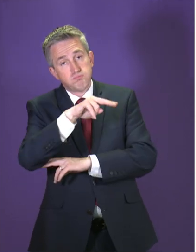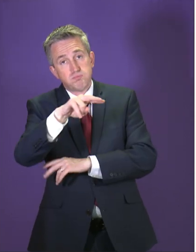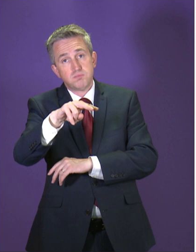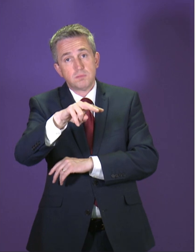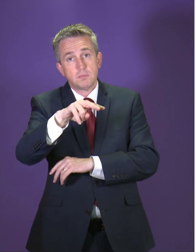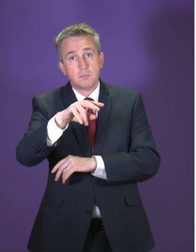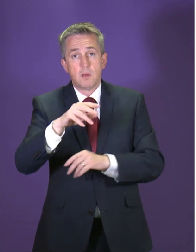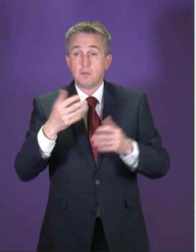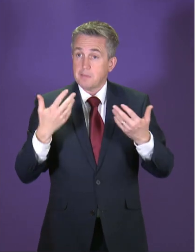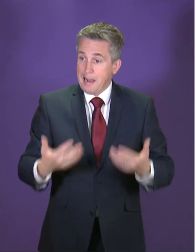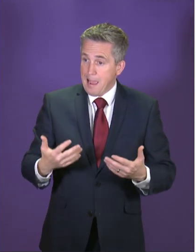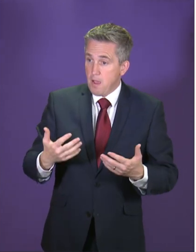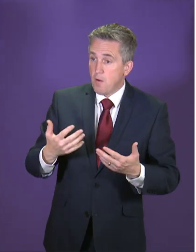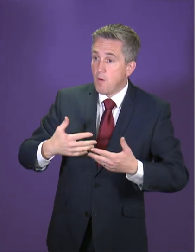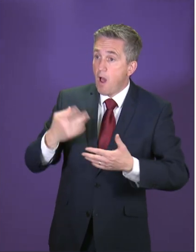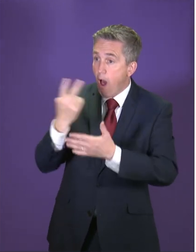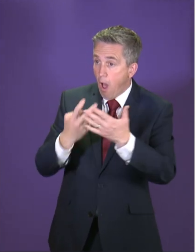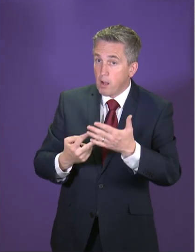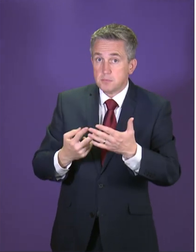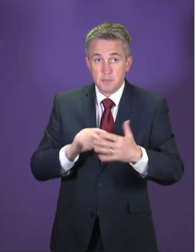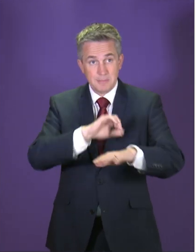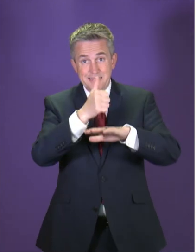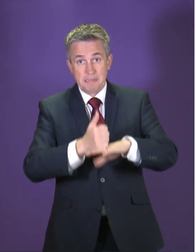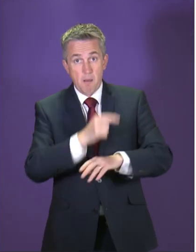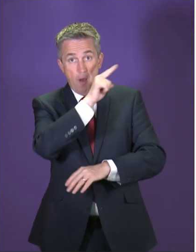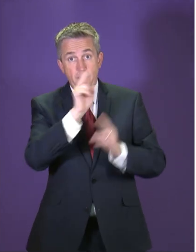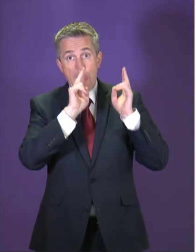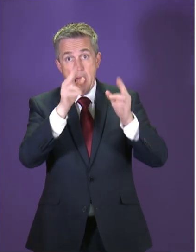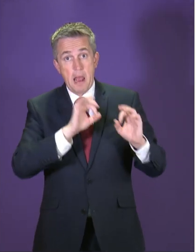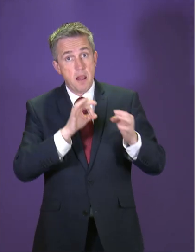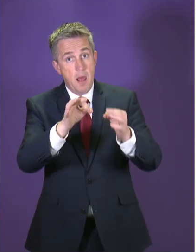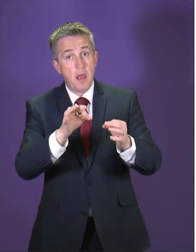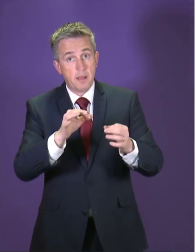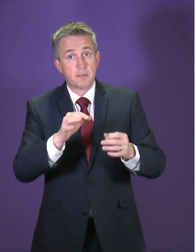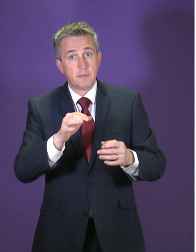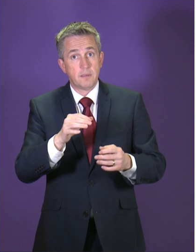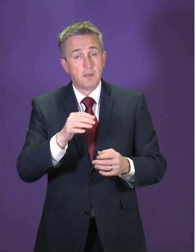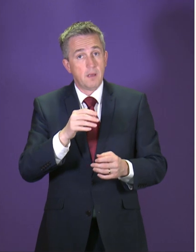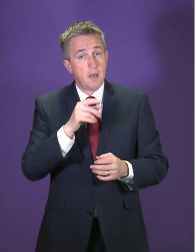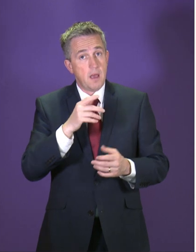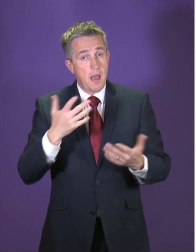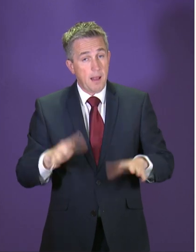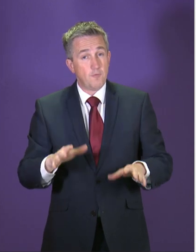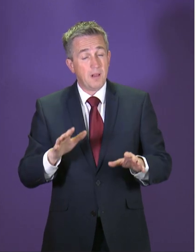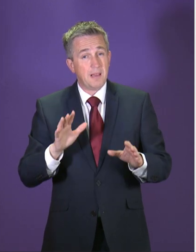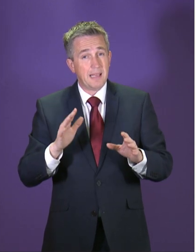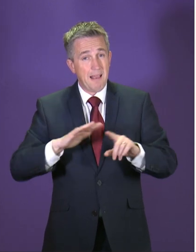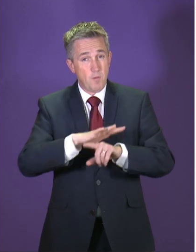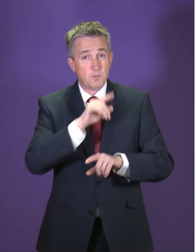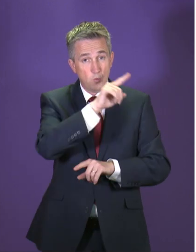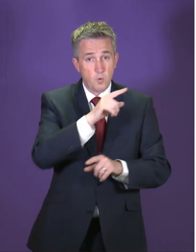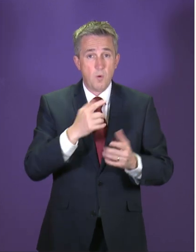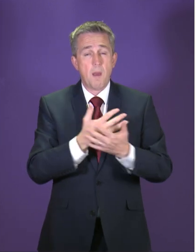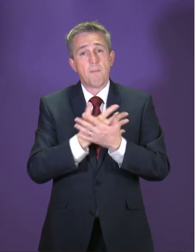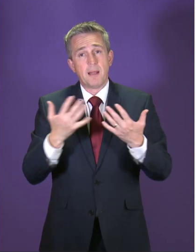of making a work of art there was something that is stimulating you and many hundreds of other people